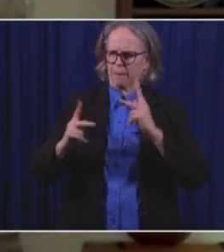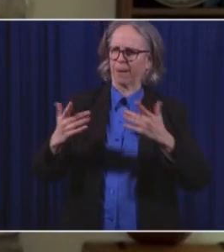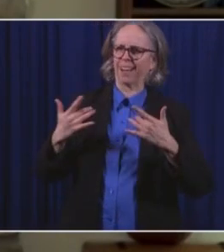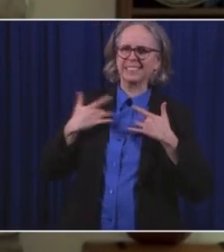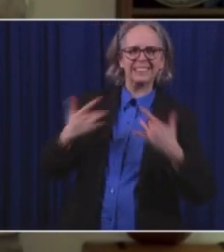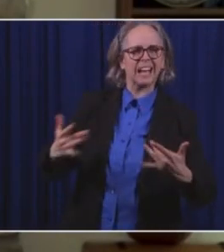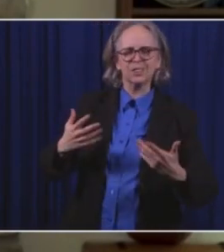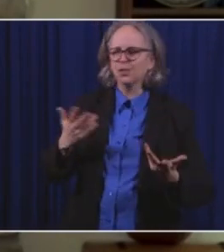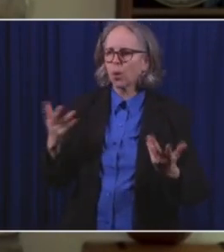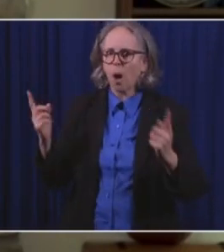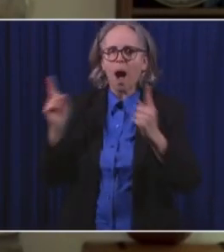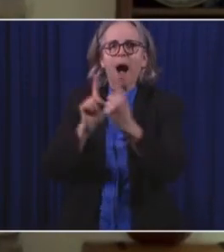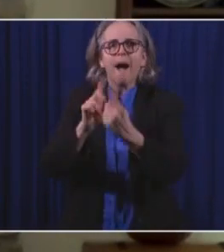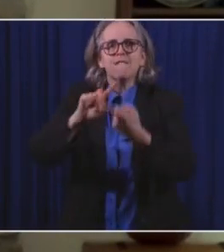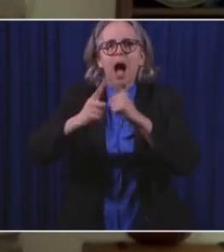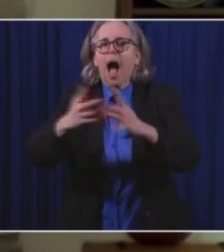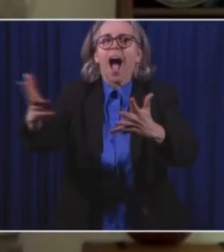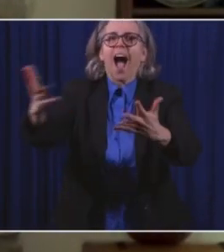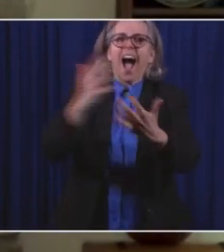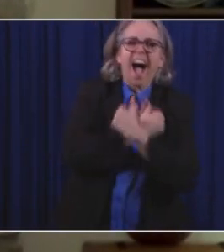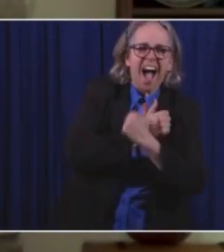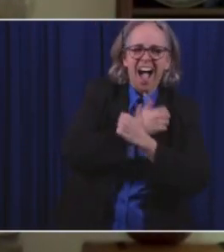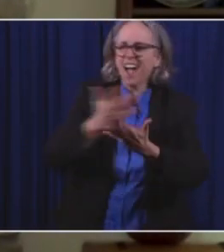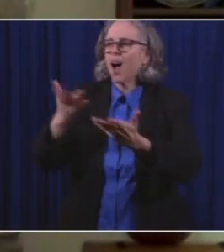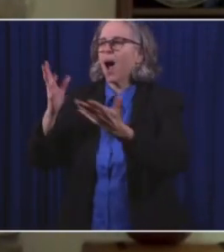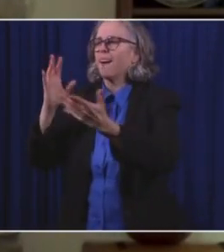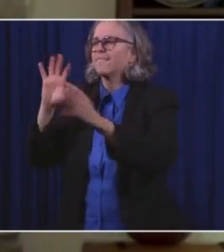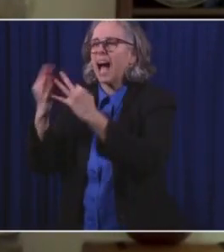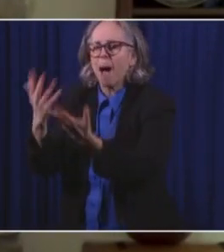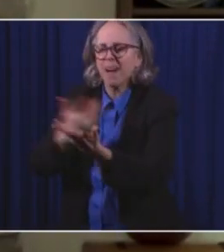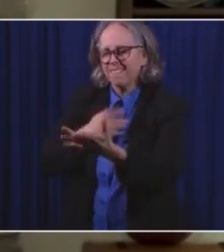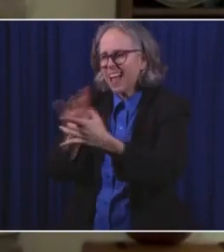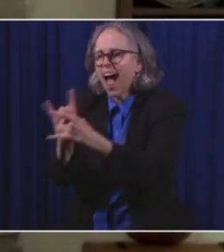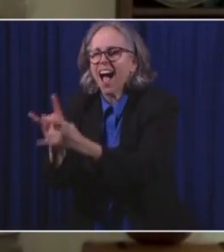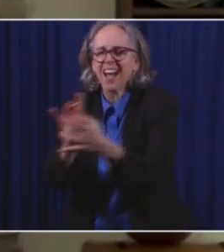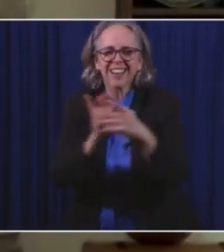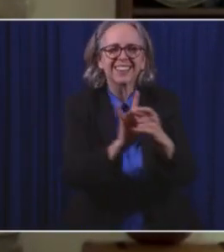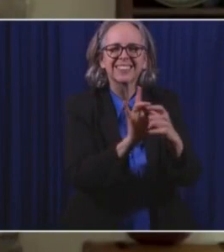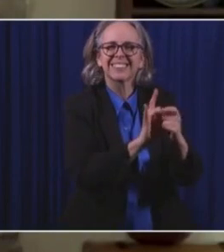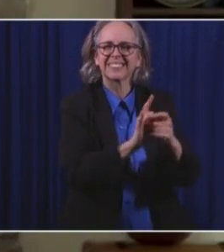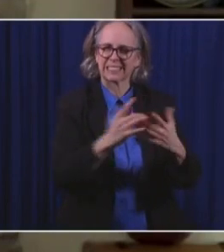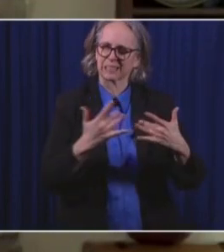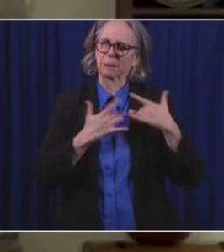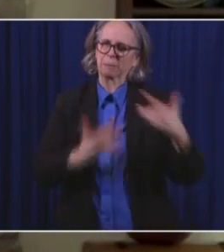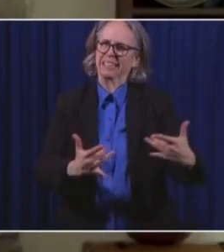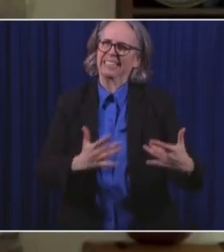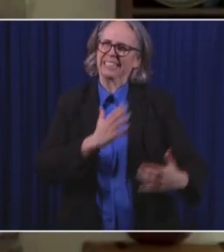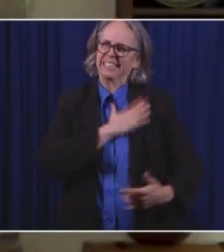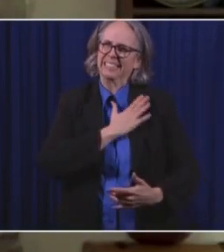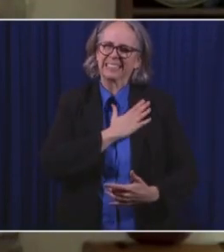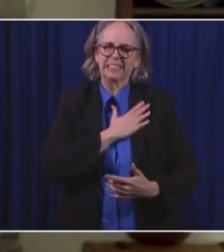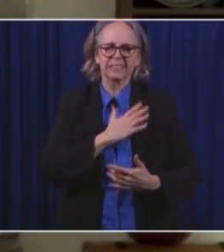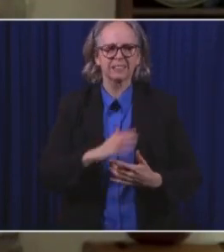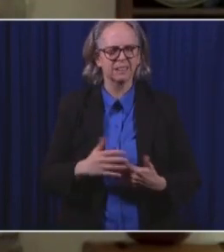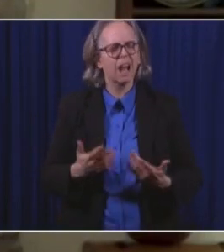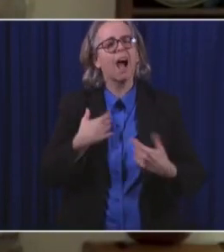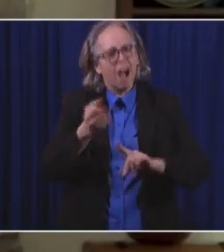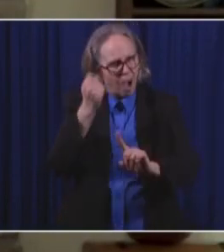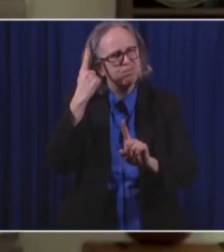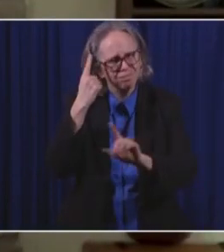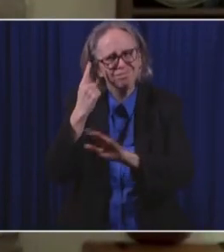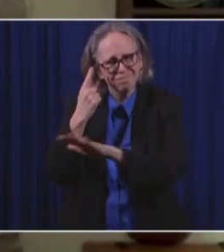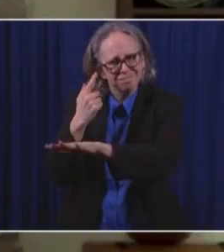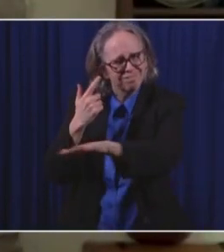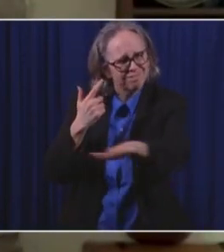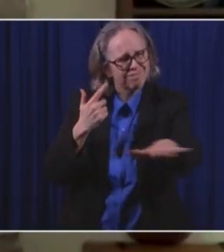people. We want to be with friends. We want to be with family. And I fully, fully understand that. All